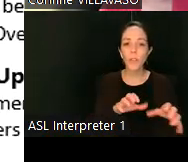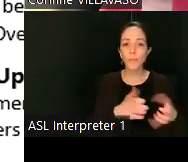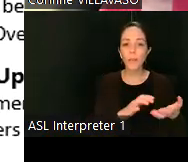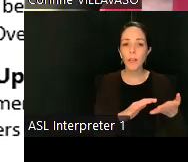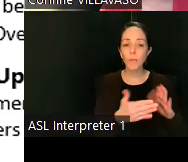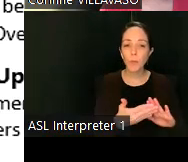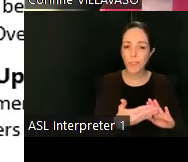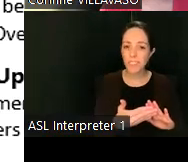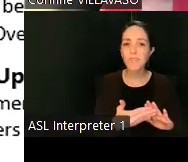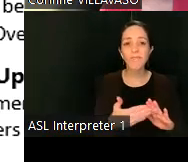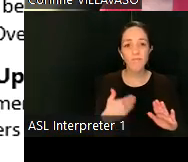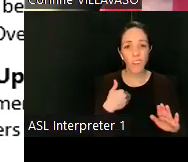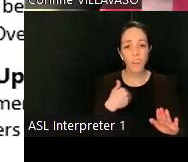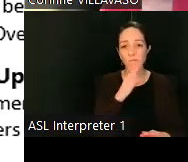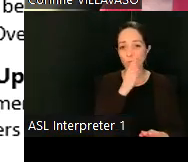over-policing.